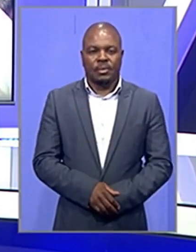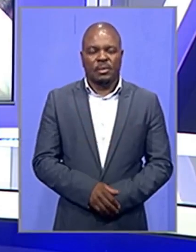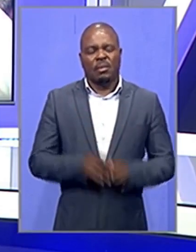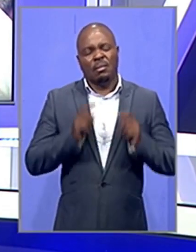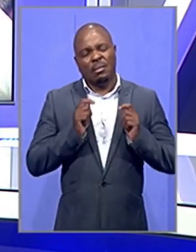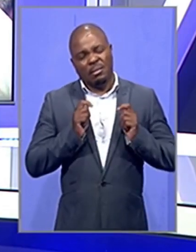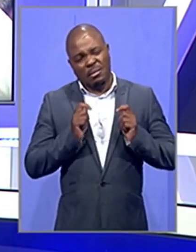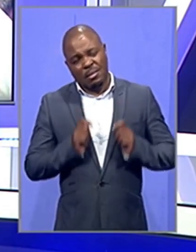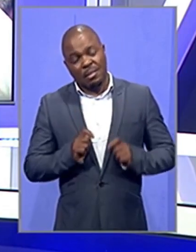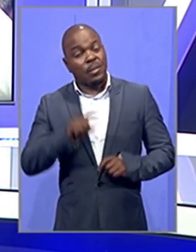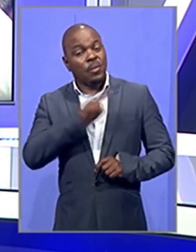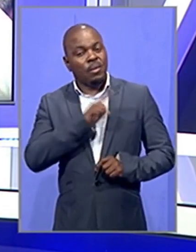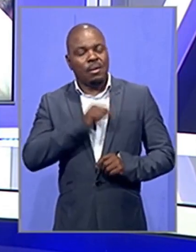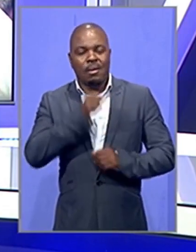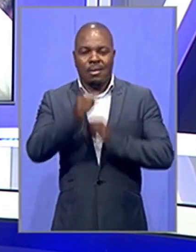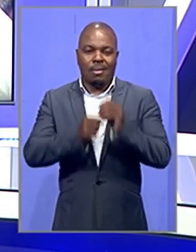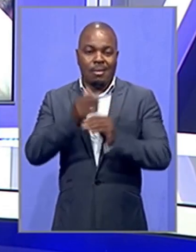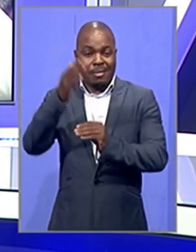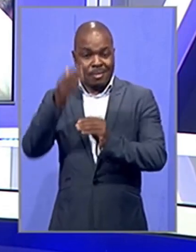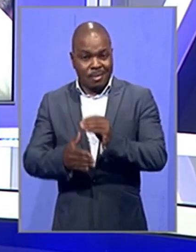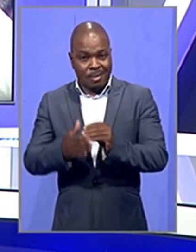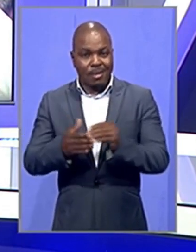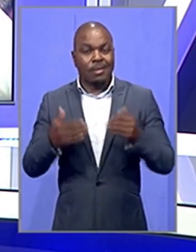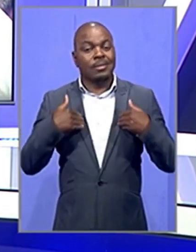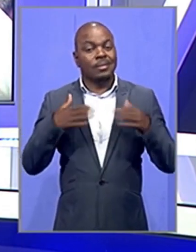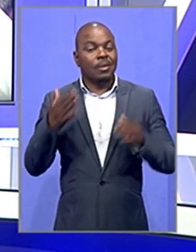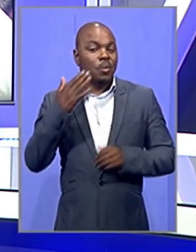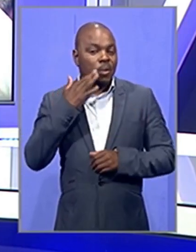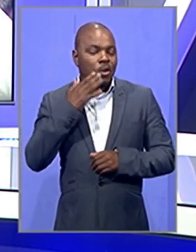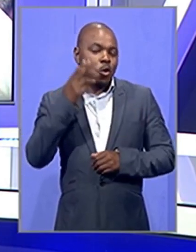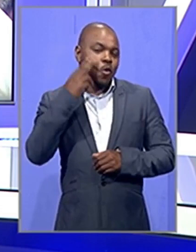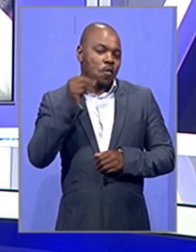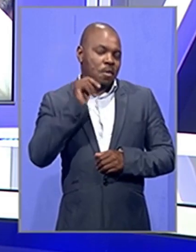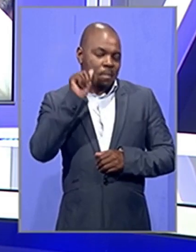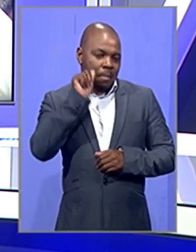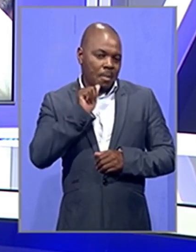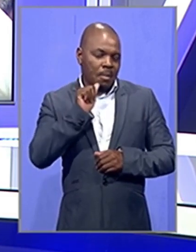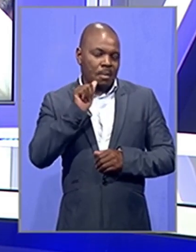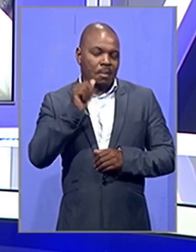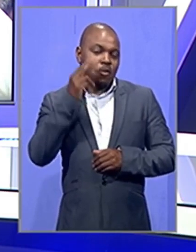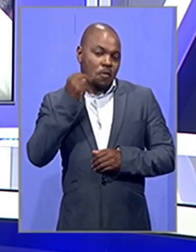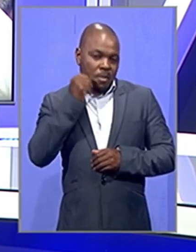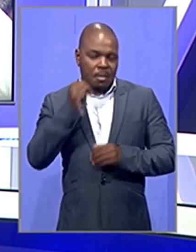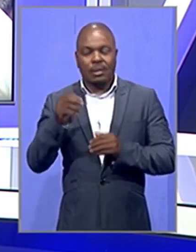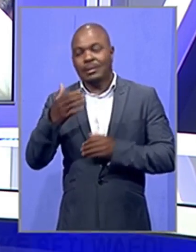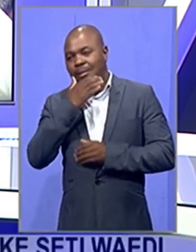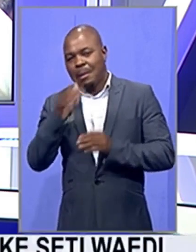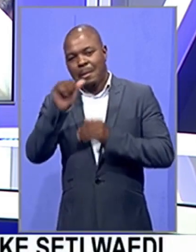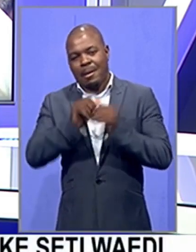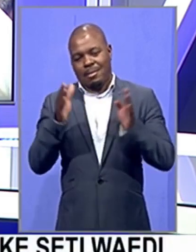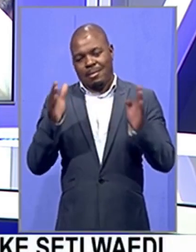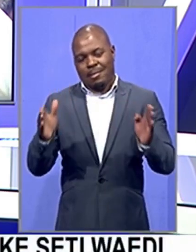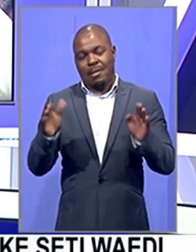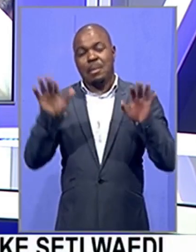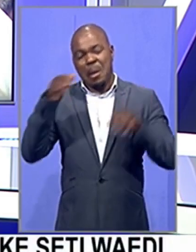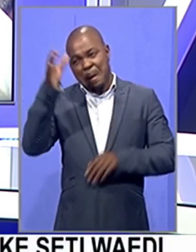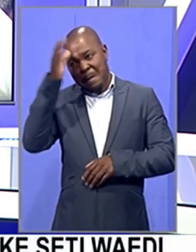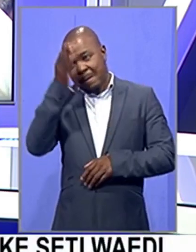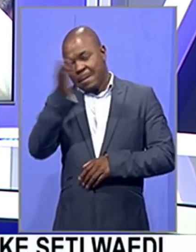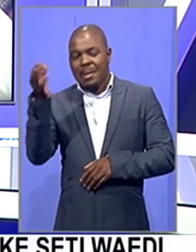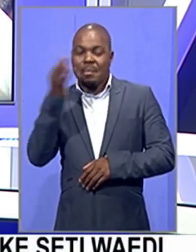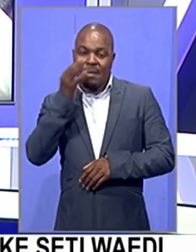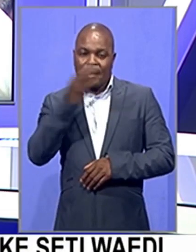Molapo wa mafelelo a ngwaga o hlasela magareng ga kgwedi ya Nofemere le ya Decemere. Go ya ka ditsebi se se